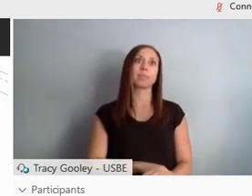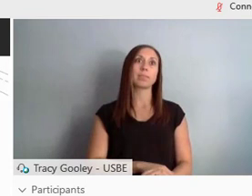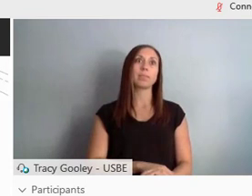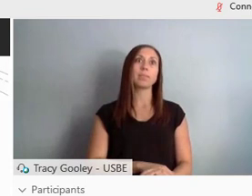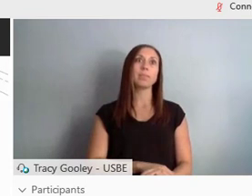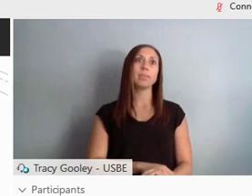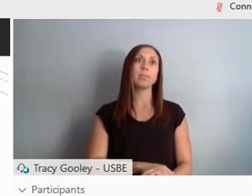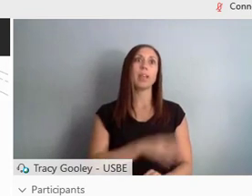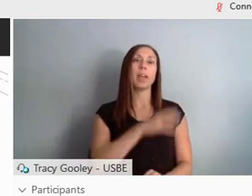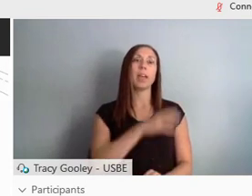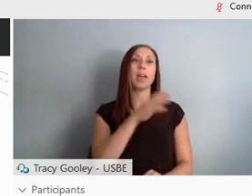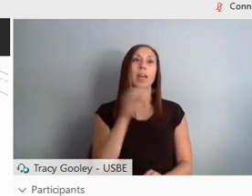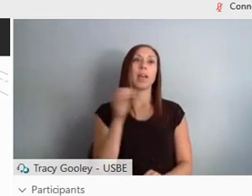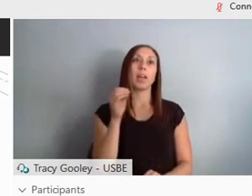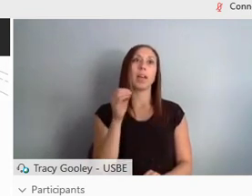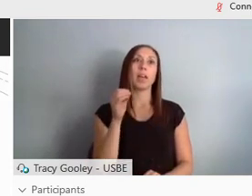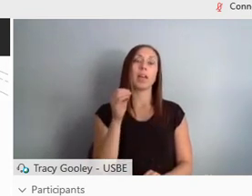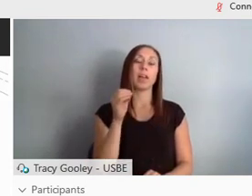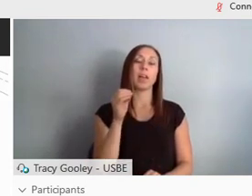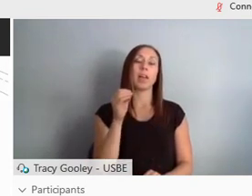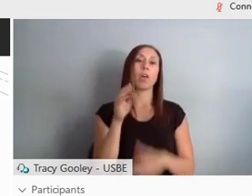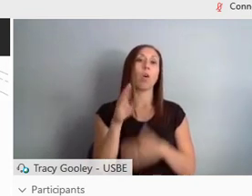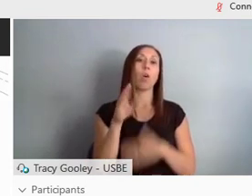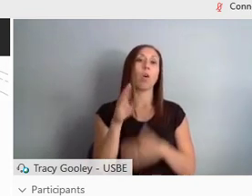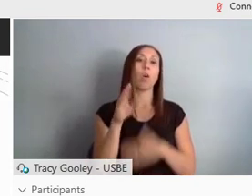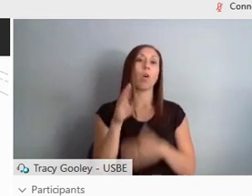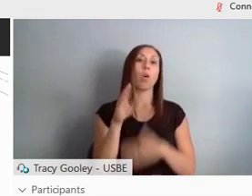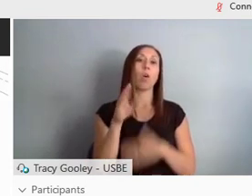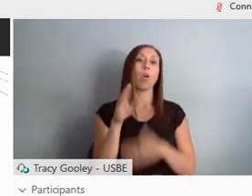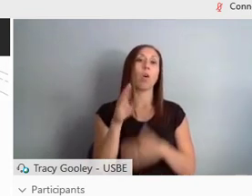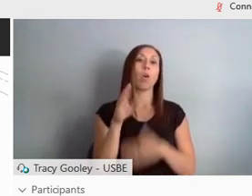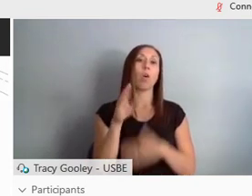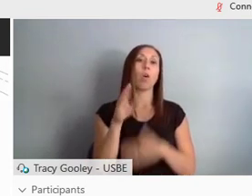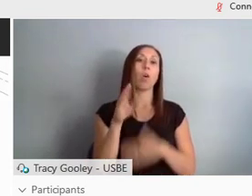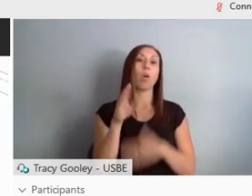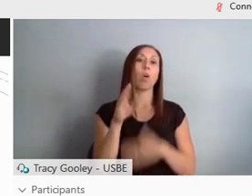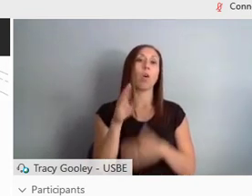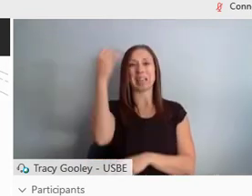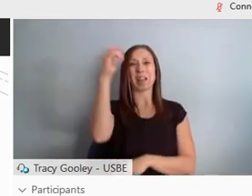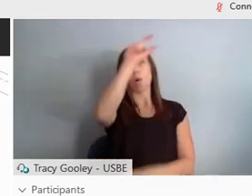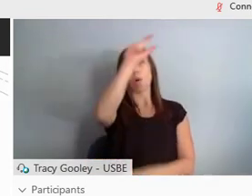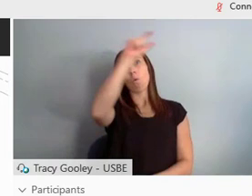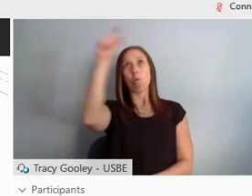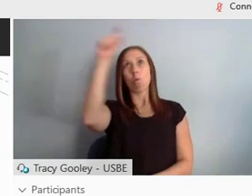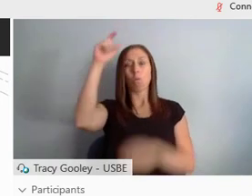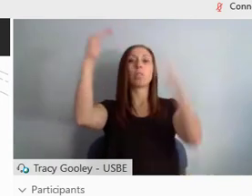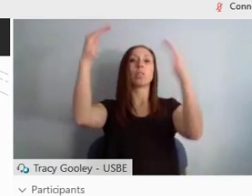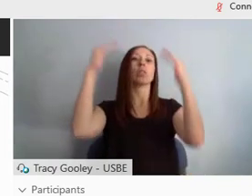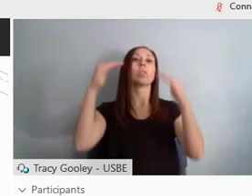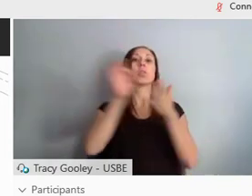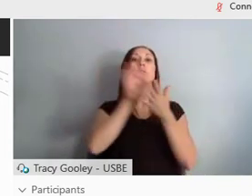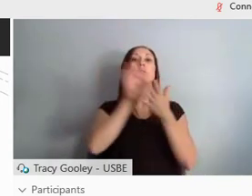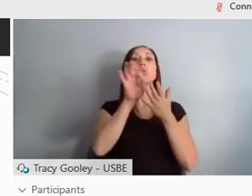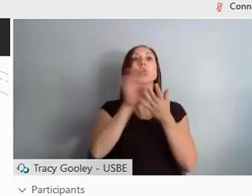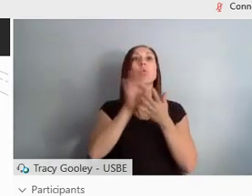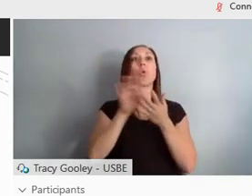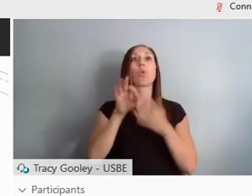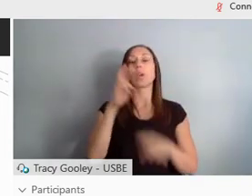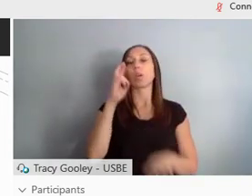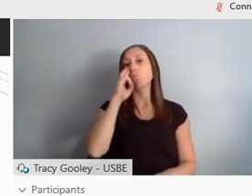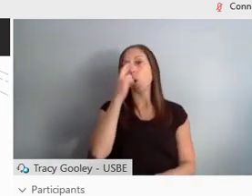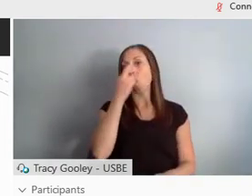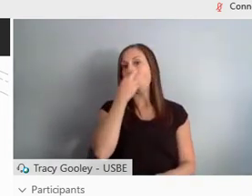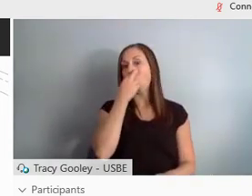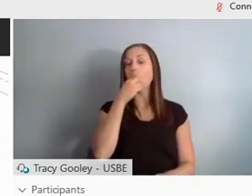And then all of the instructions are in the our yellow part. Scoring is in the dusty